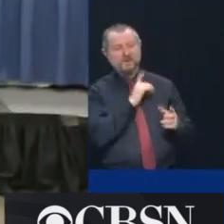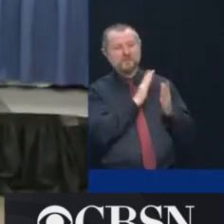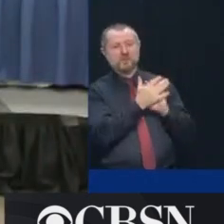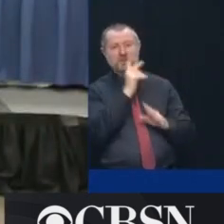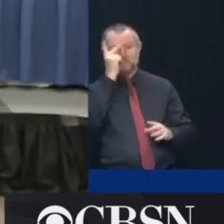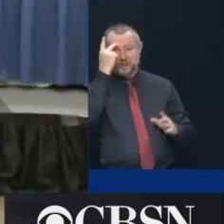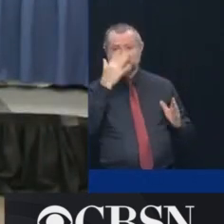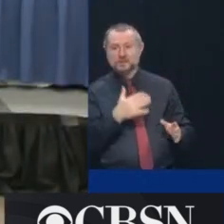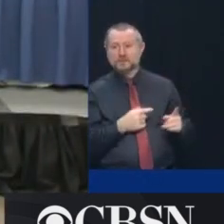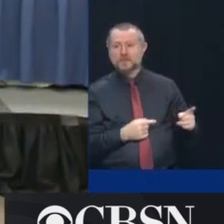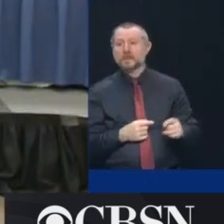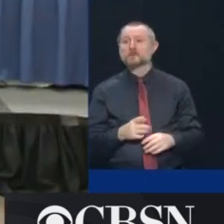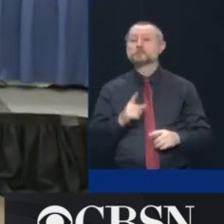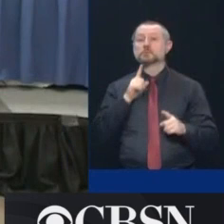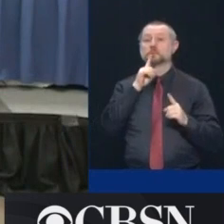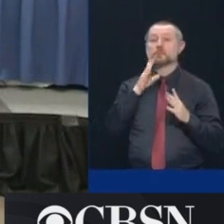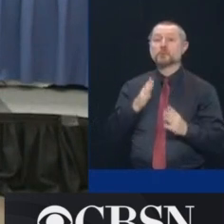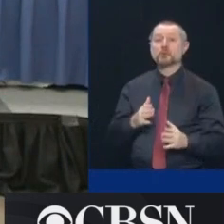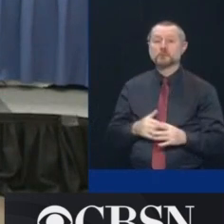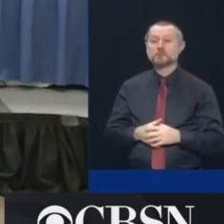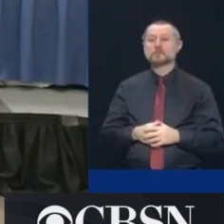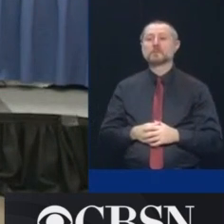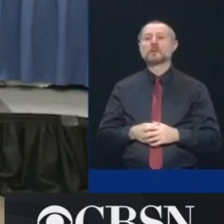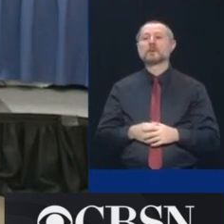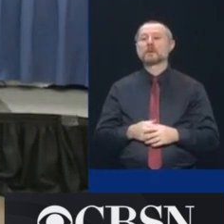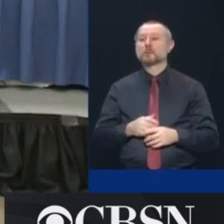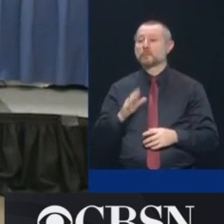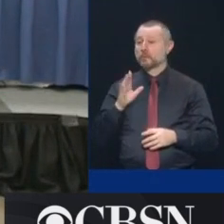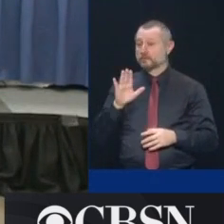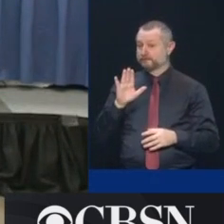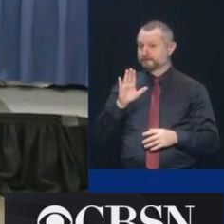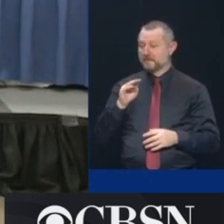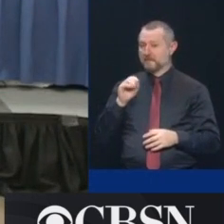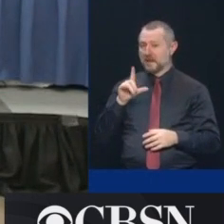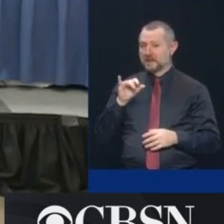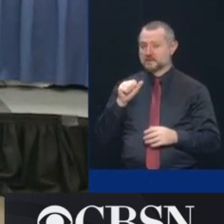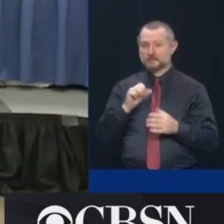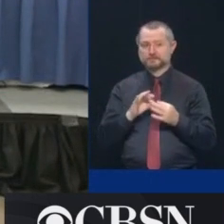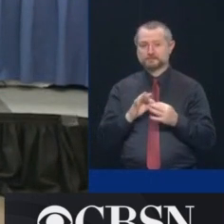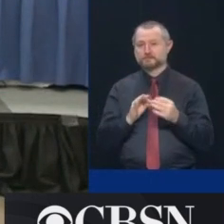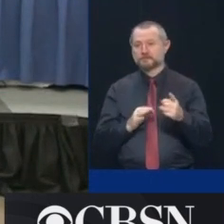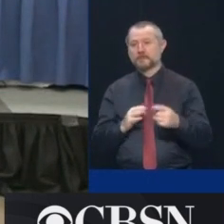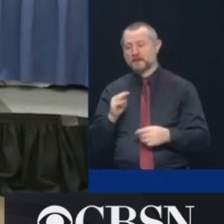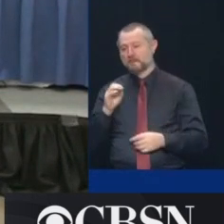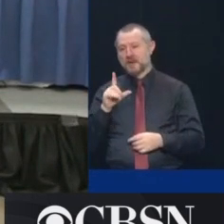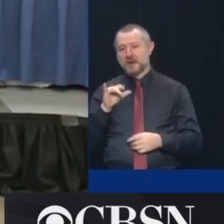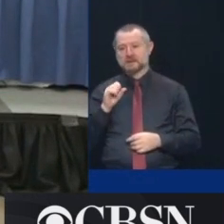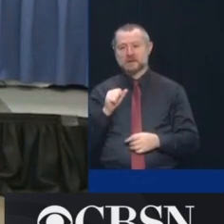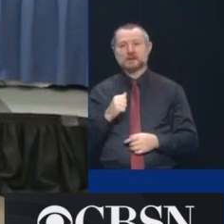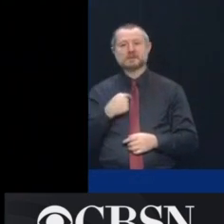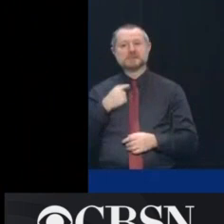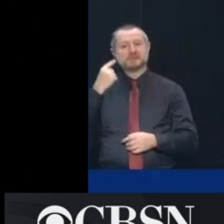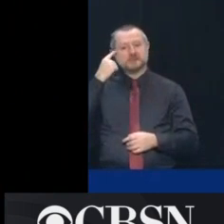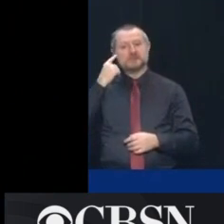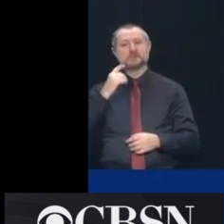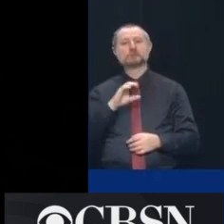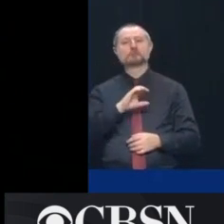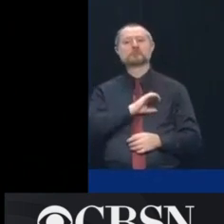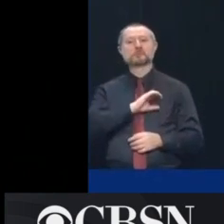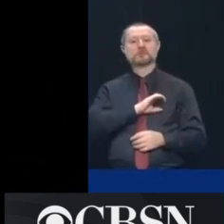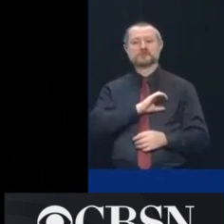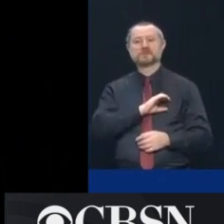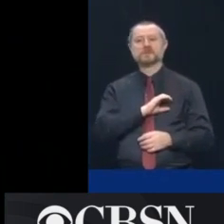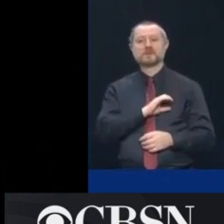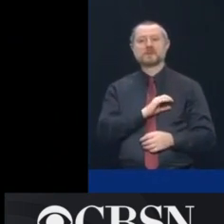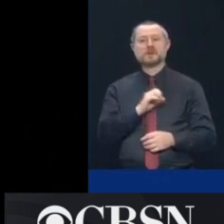Governor, if you don't mind. Hold a second. And just to add one quick thing, I believe the sheriff in Suffolk's jurisdiction is actually the